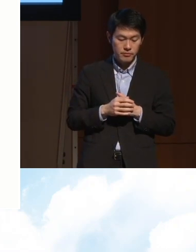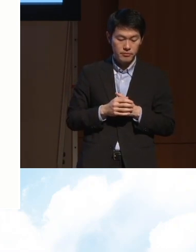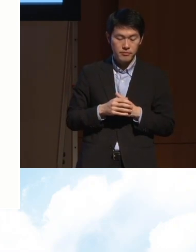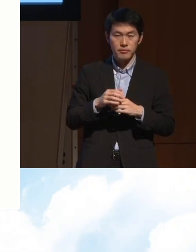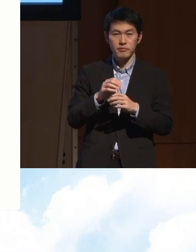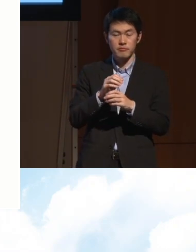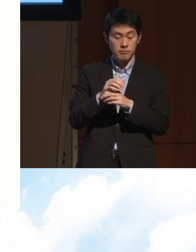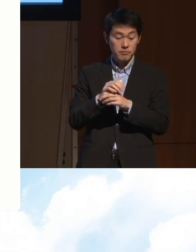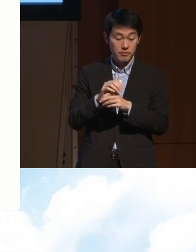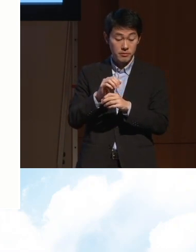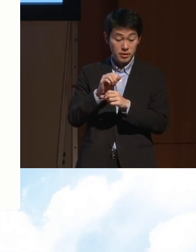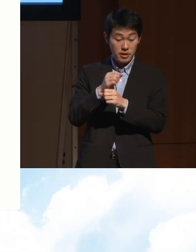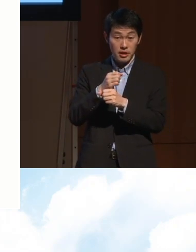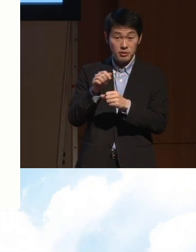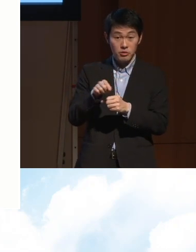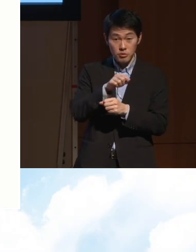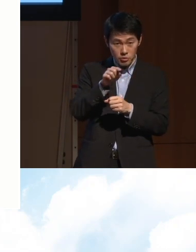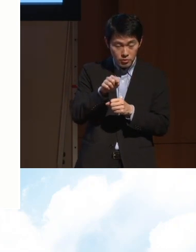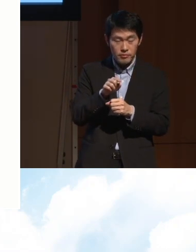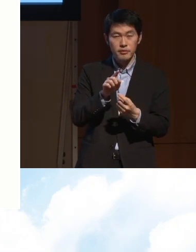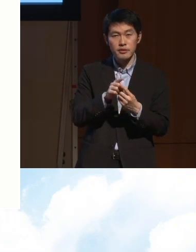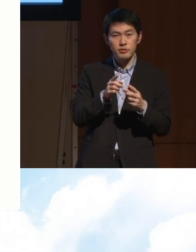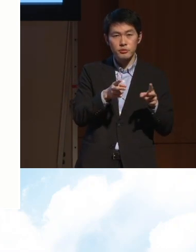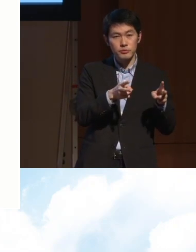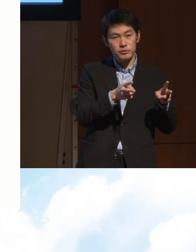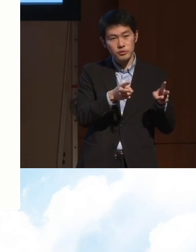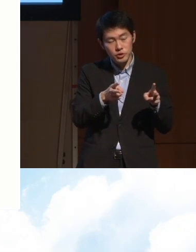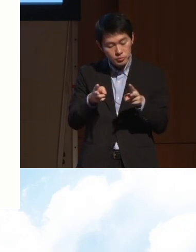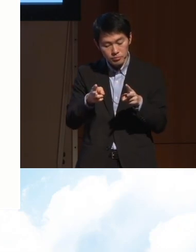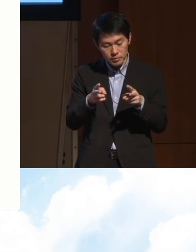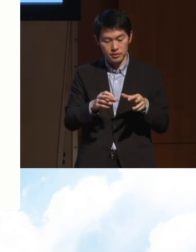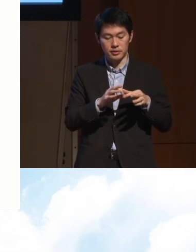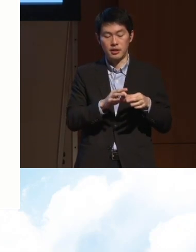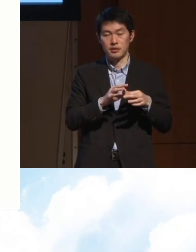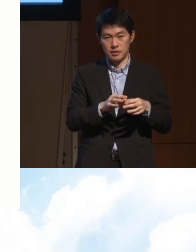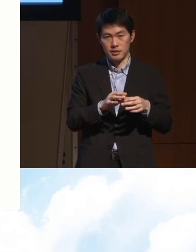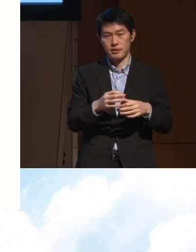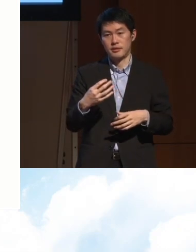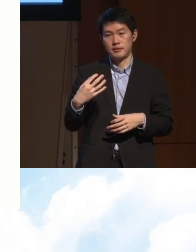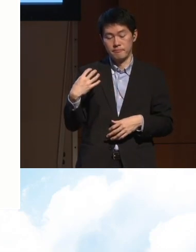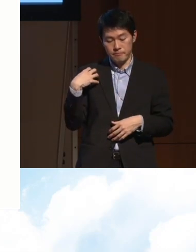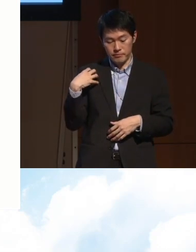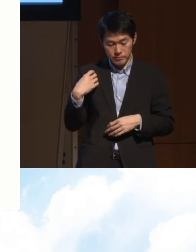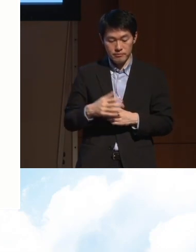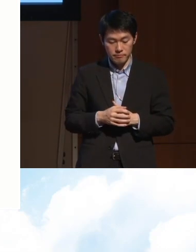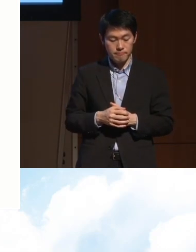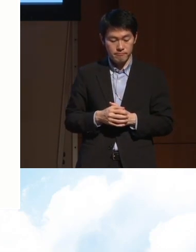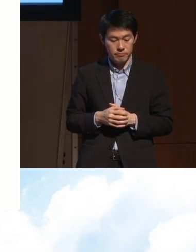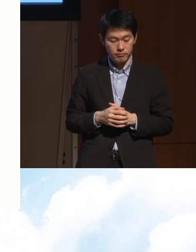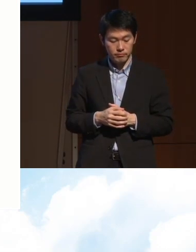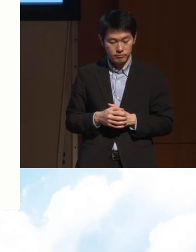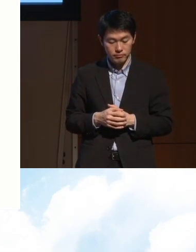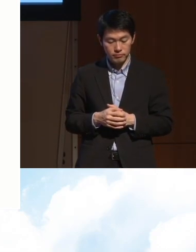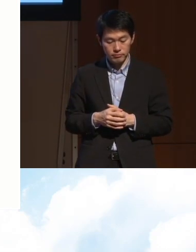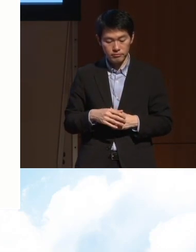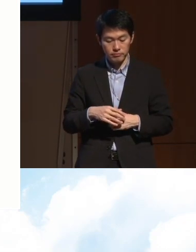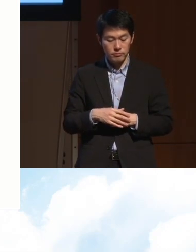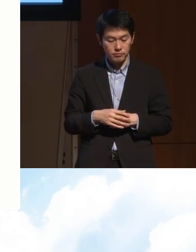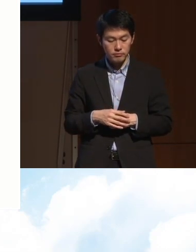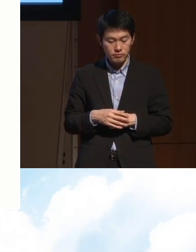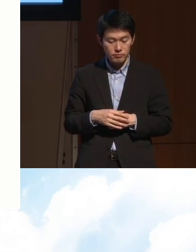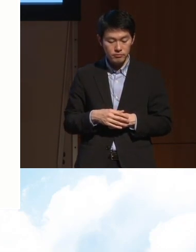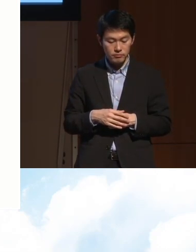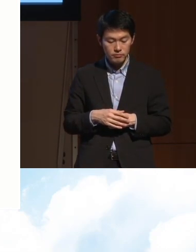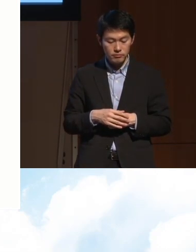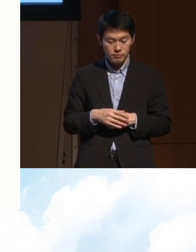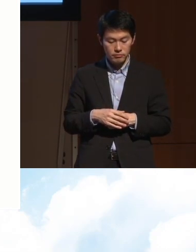surveillance, epidemiological research, and laboratory network. And R&D